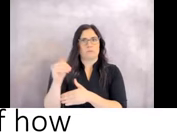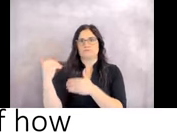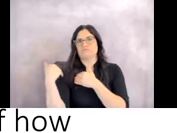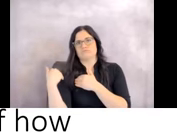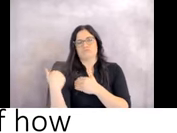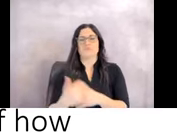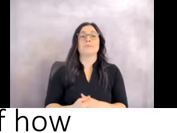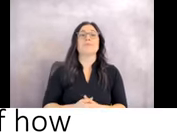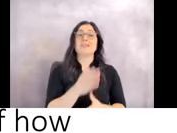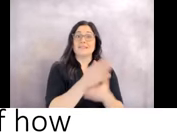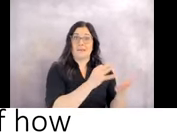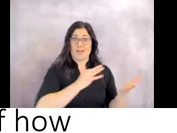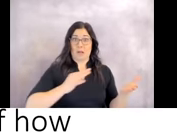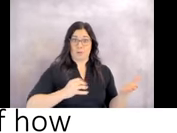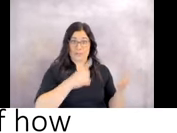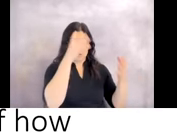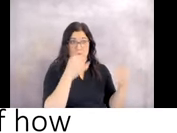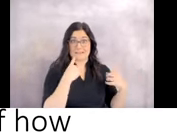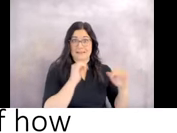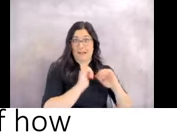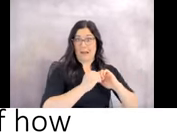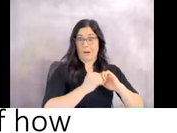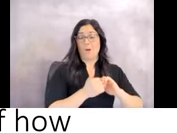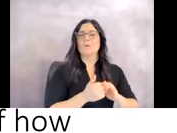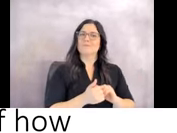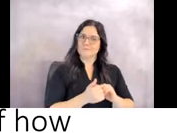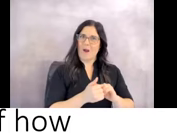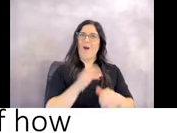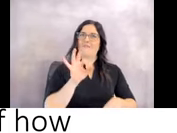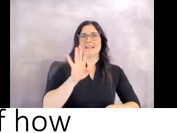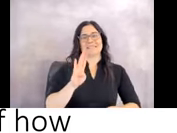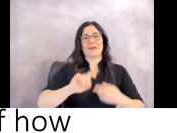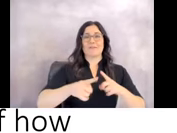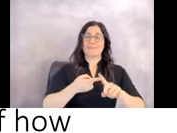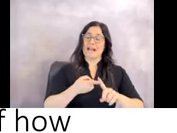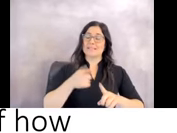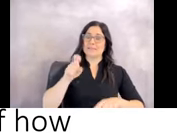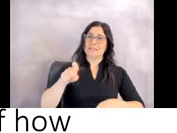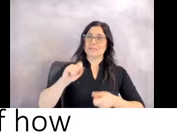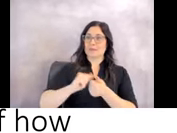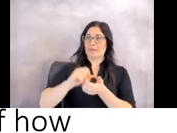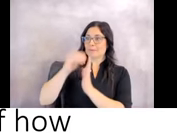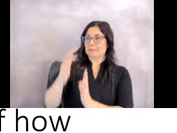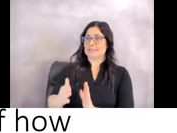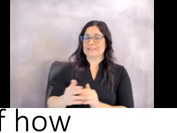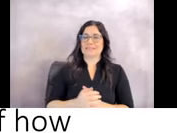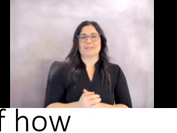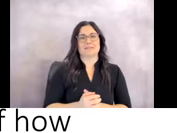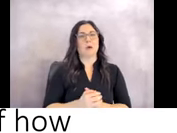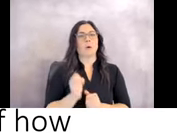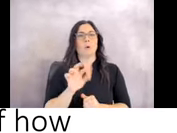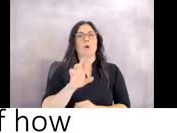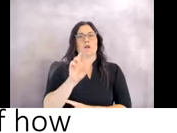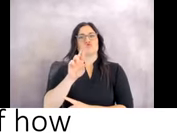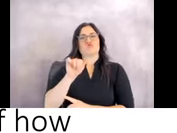Some faculty members determine success because they want to be Facebook friends with the students afterwards, or they're looking at their Rate My